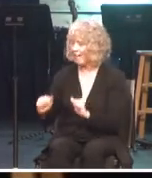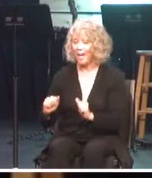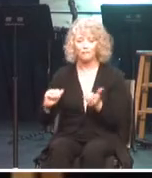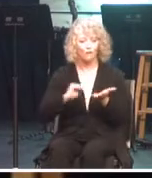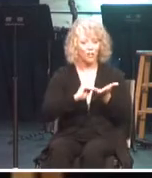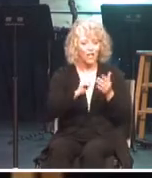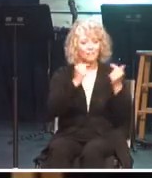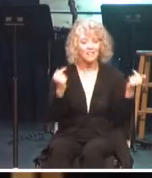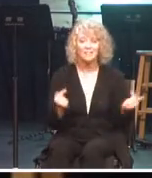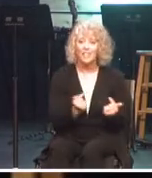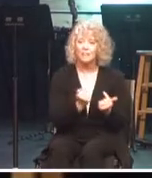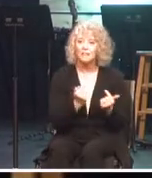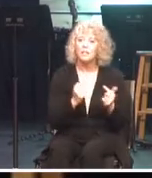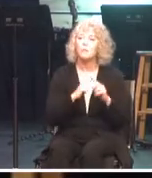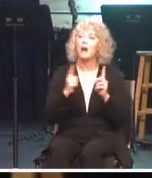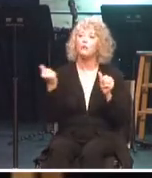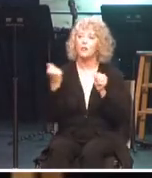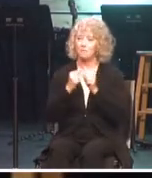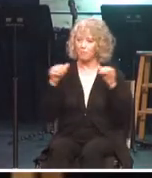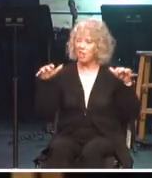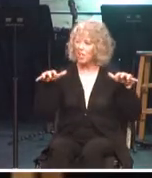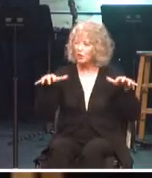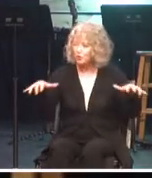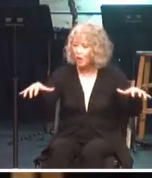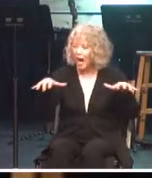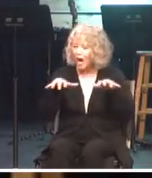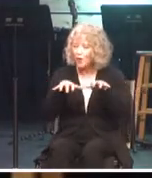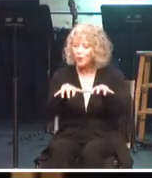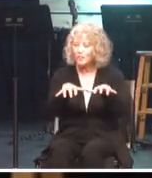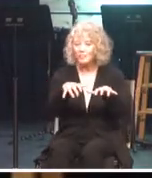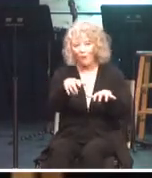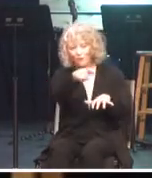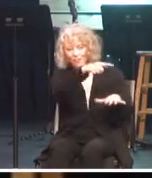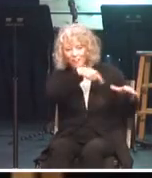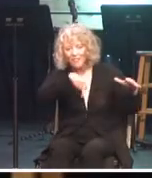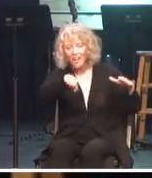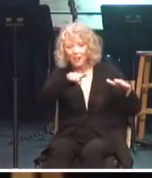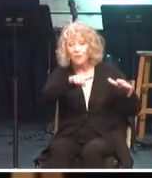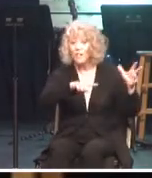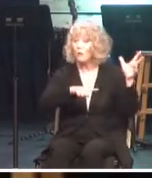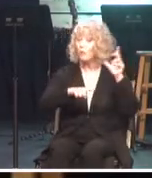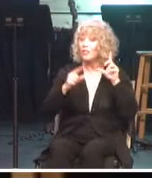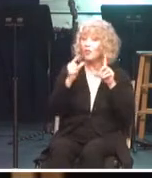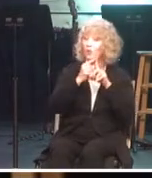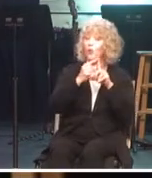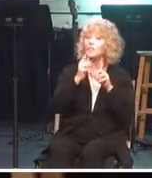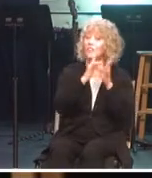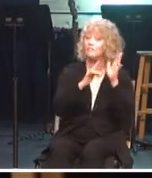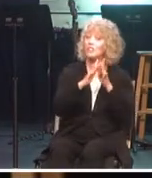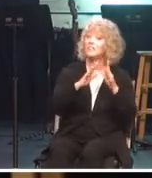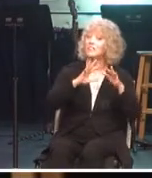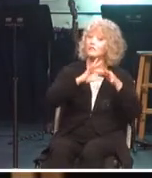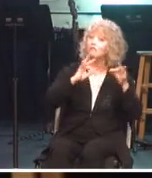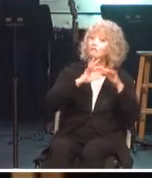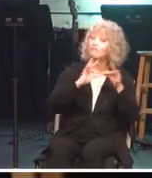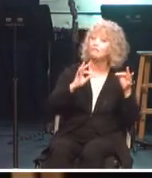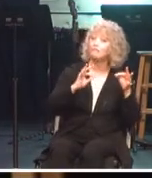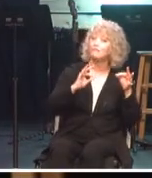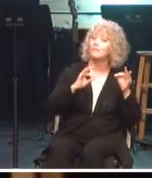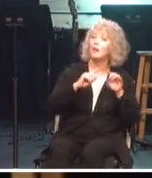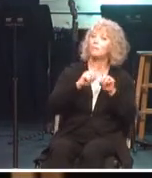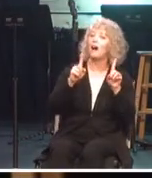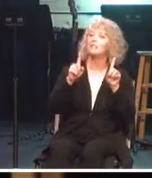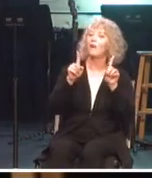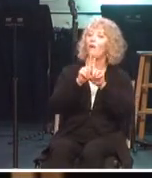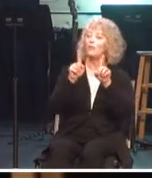But remember, the crowd is not the only ones who will hear Jesus' words, right? No, Jesus'